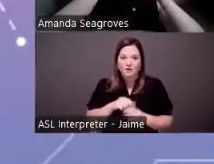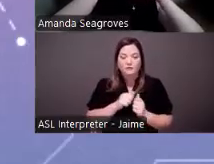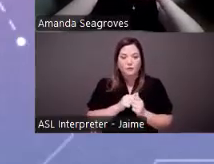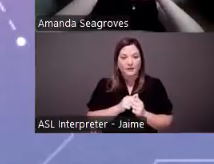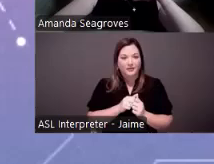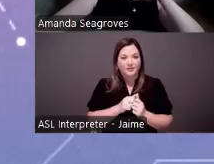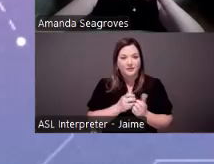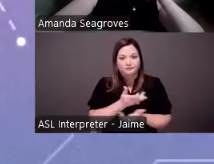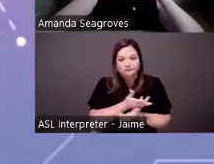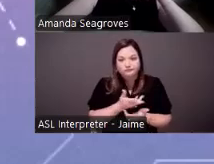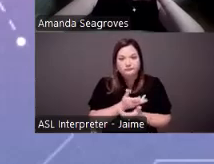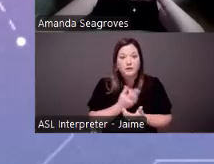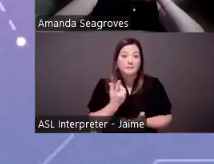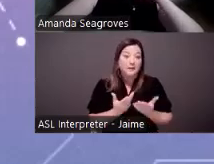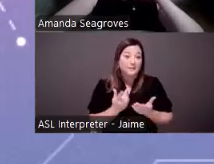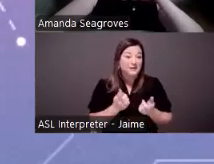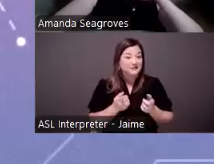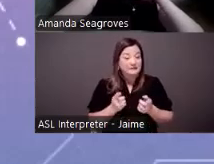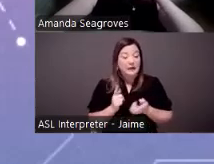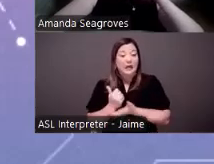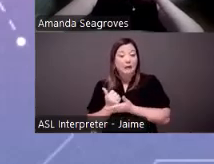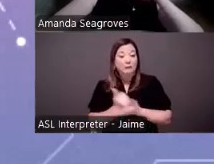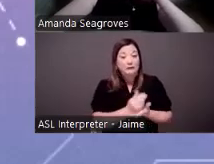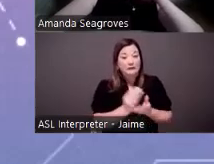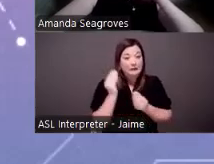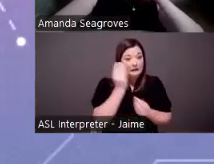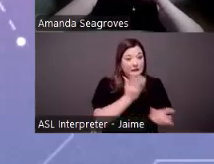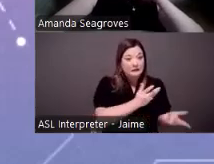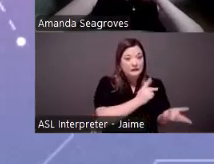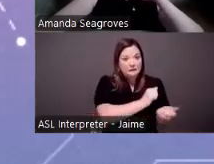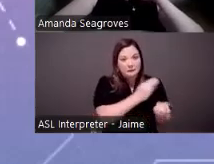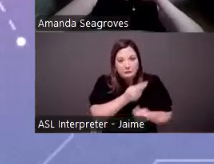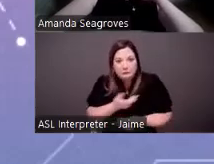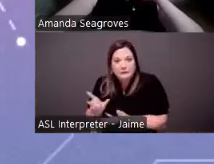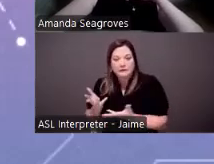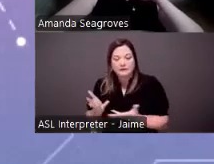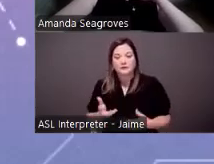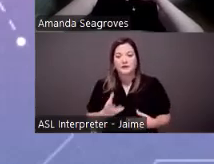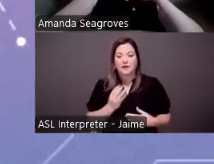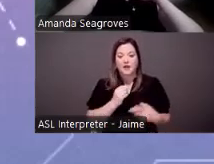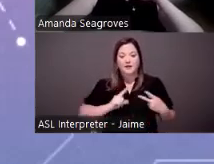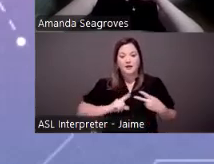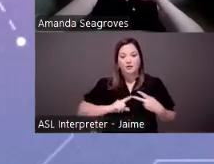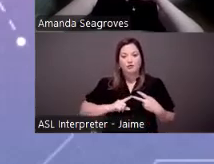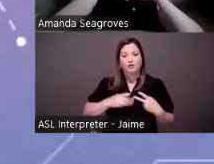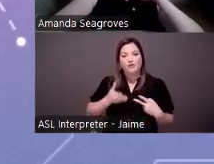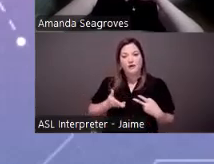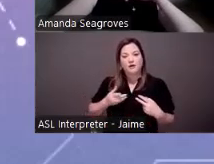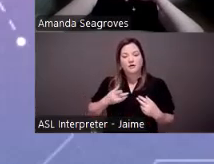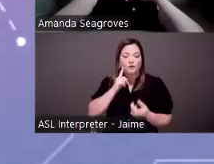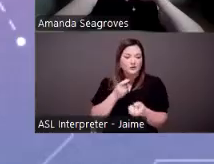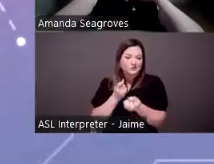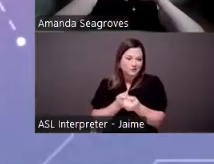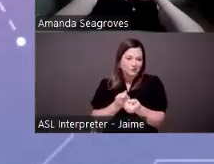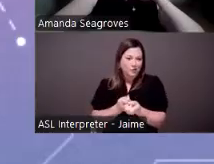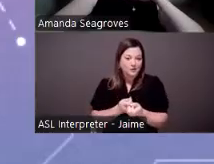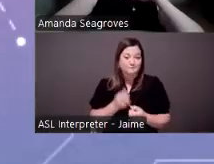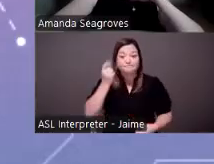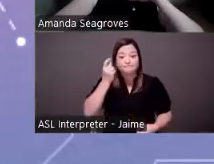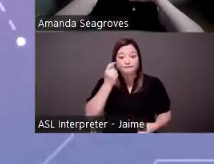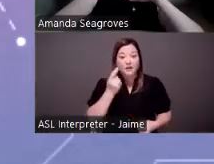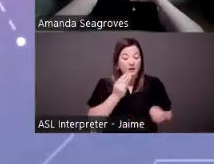translator, and another is when the caregiver is a bystander to the encounter and there for their support. So when they are a